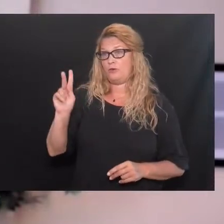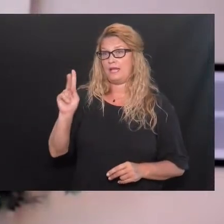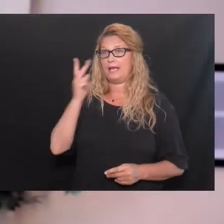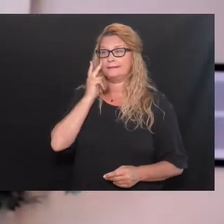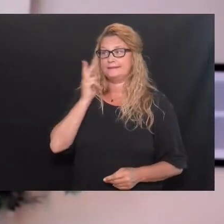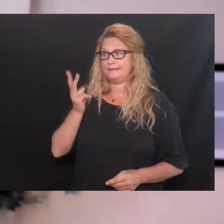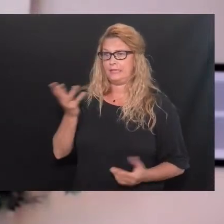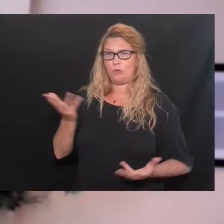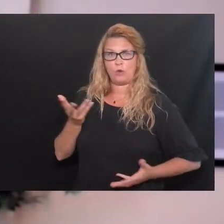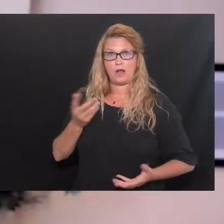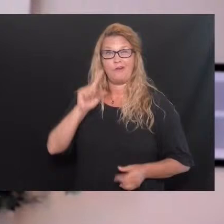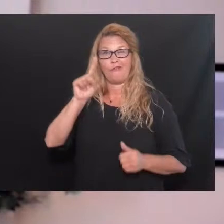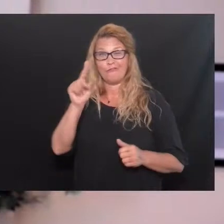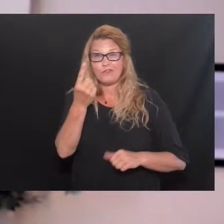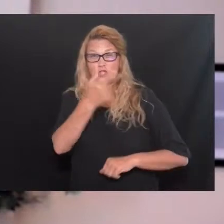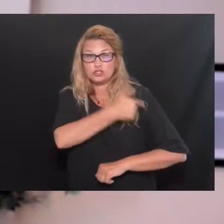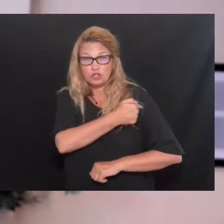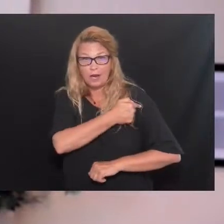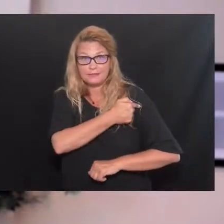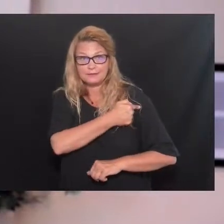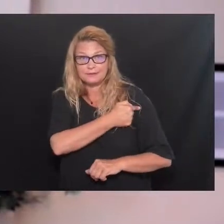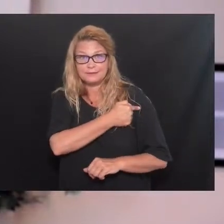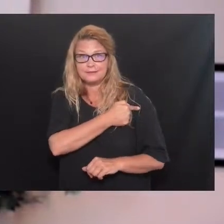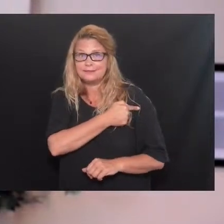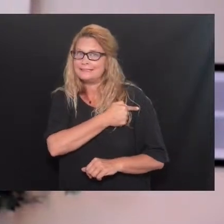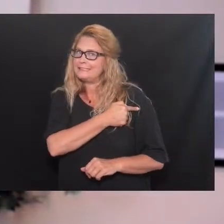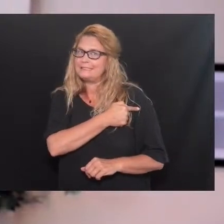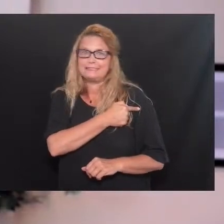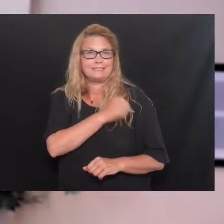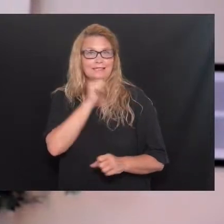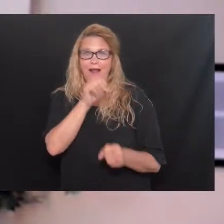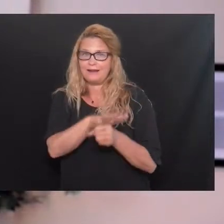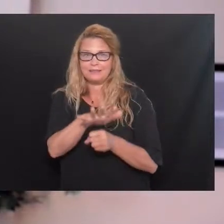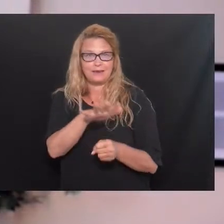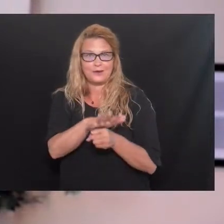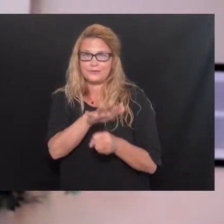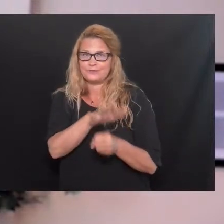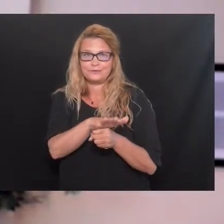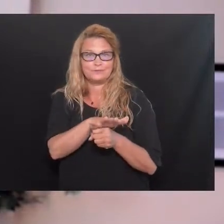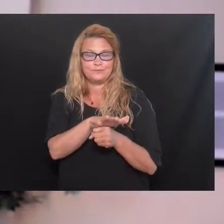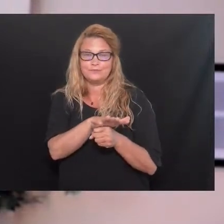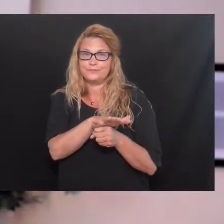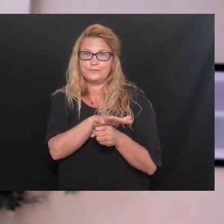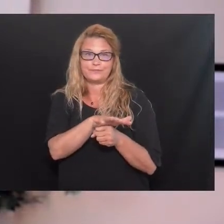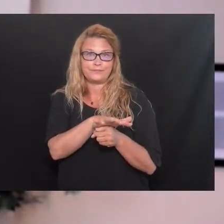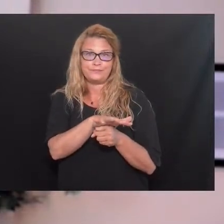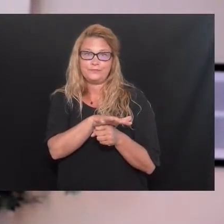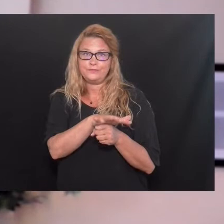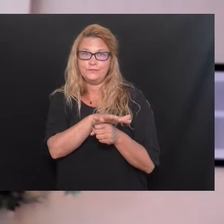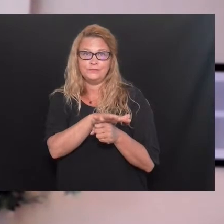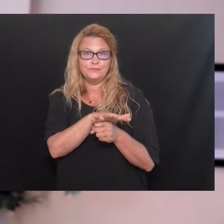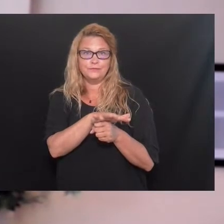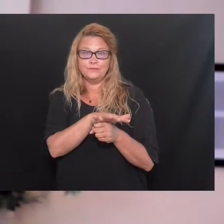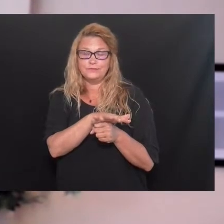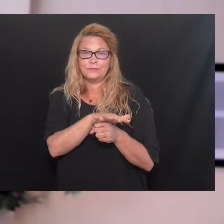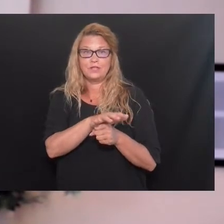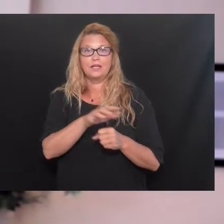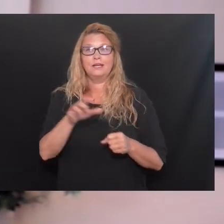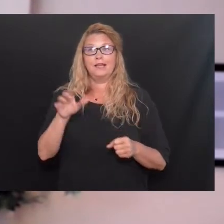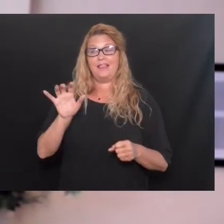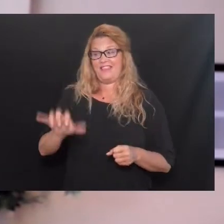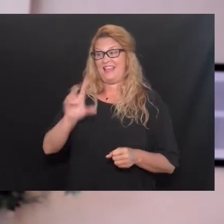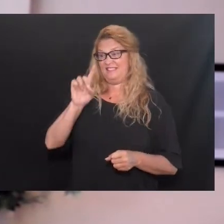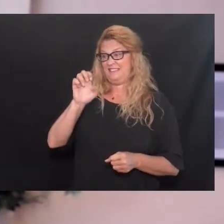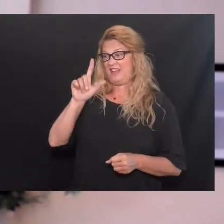finding is that the one shot is not very protective against this Delta variant, only protects